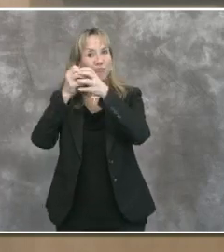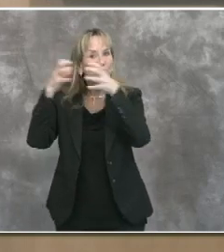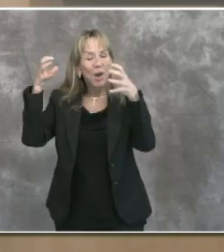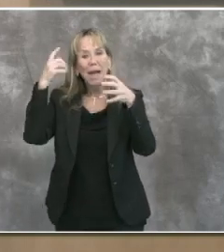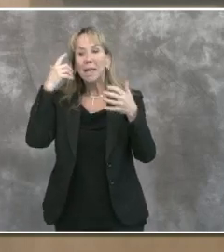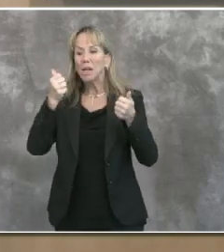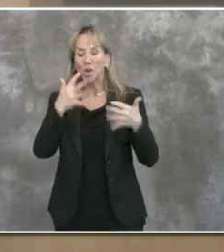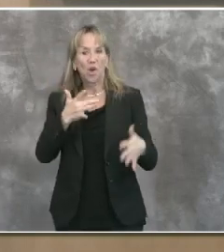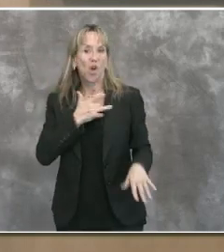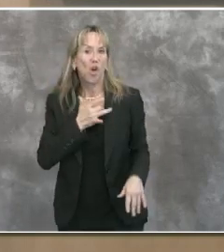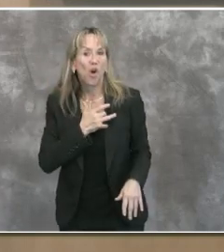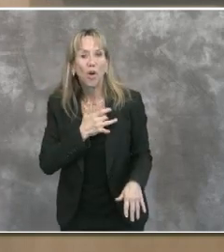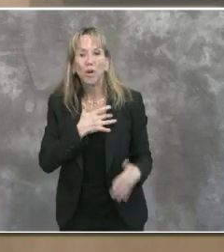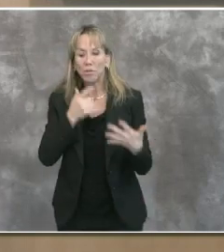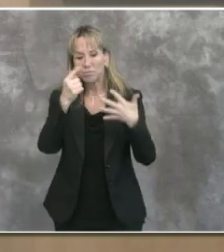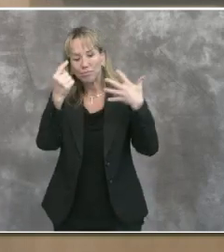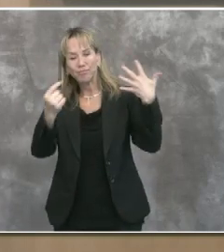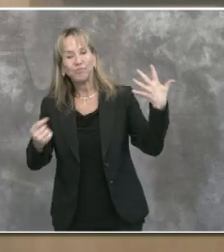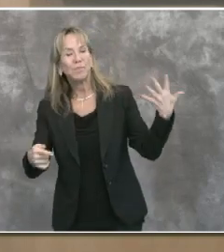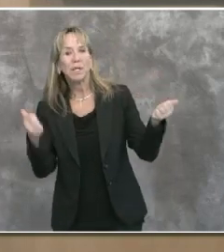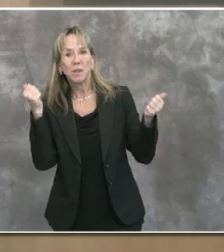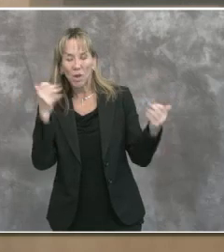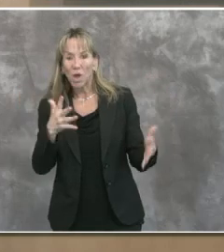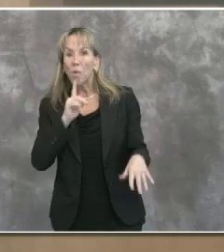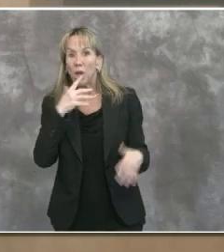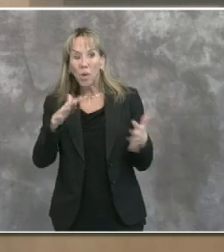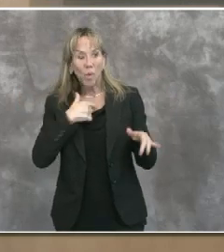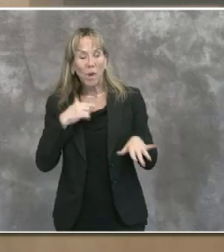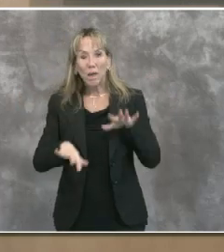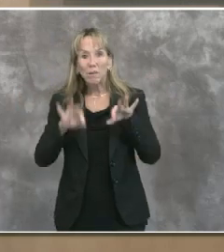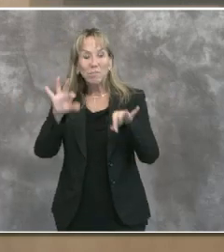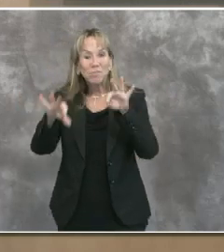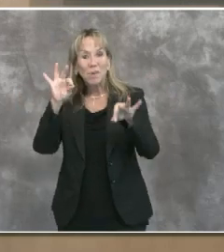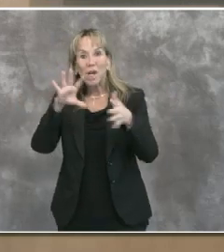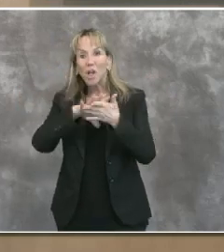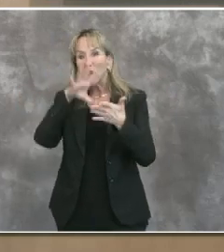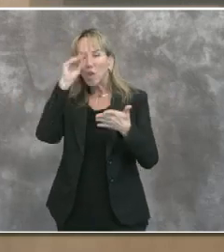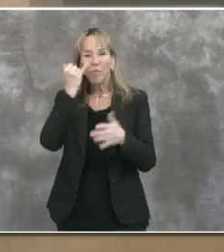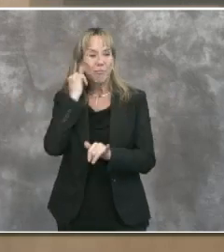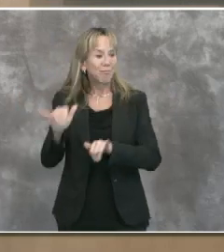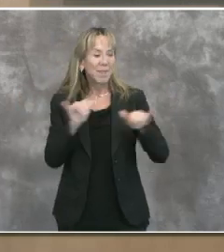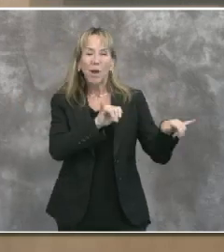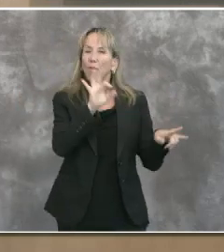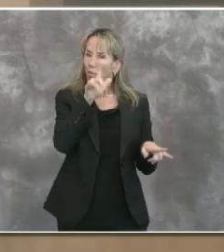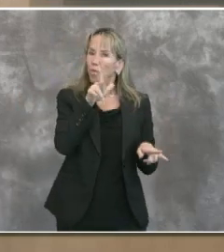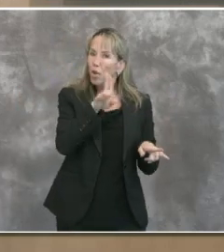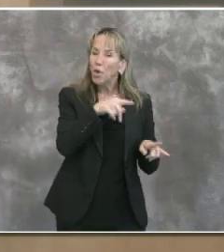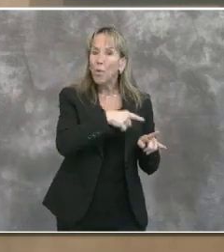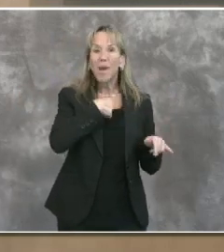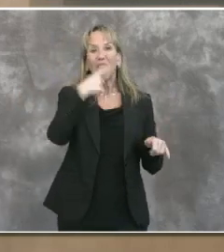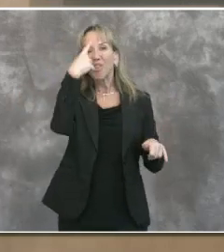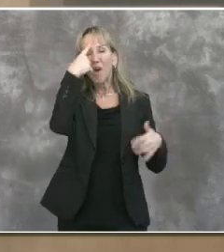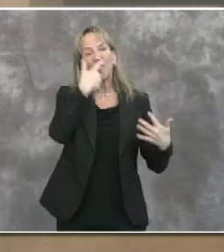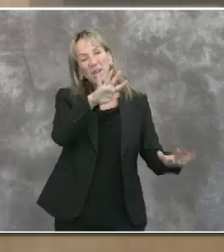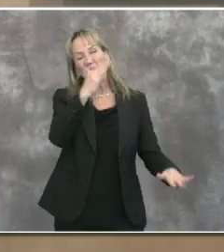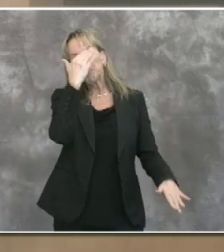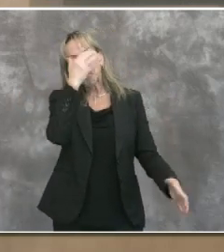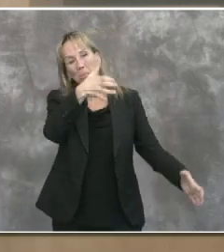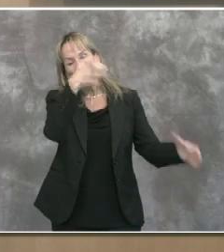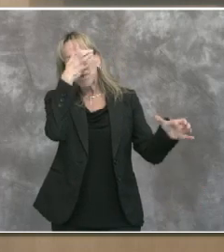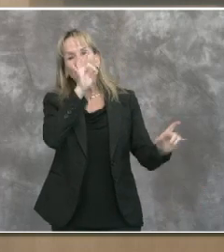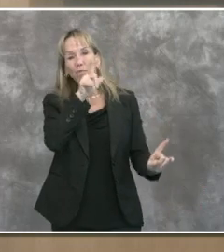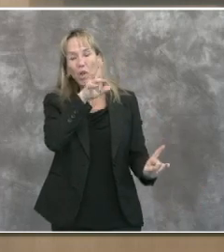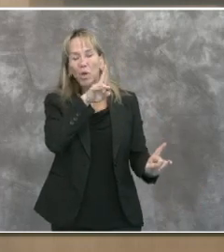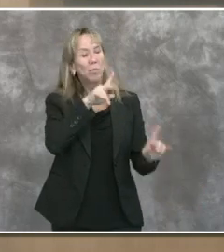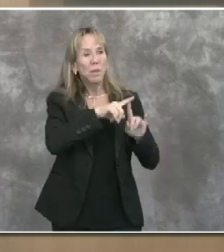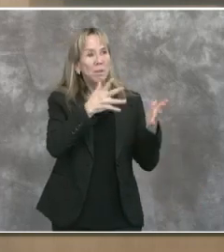other types of things. We've learned over the years with a disease like influenza that we thought we knew very well, that it